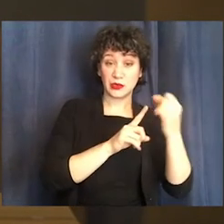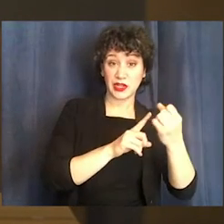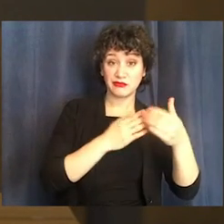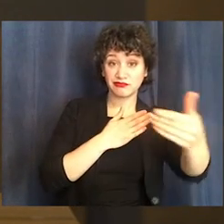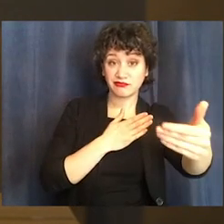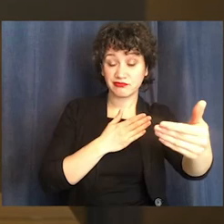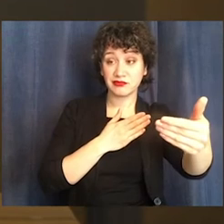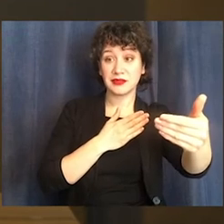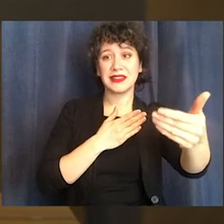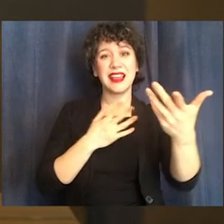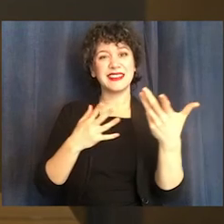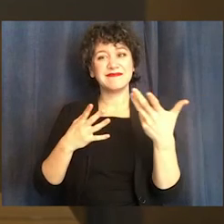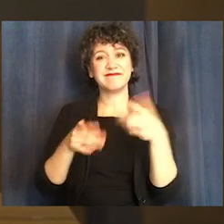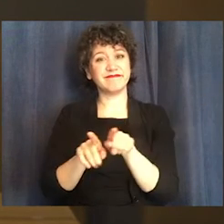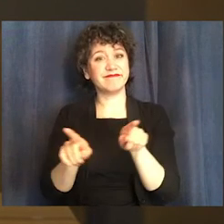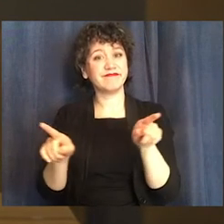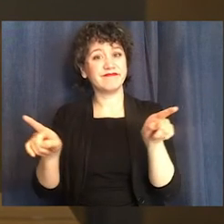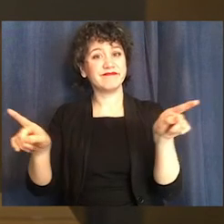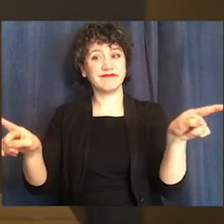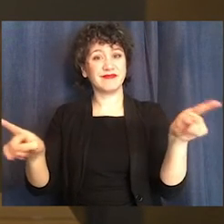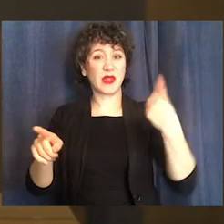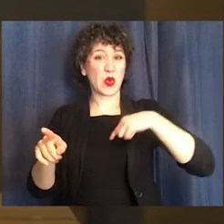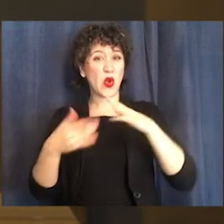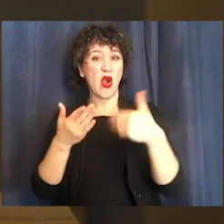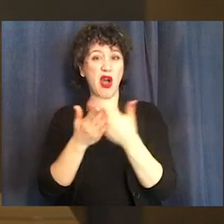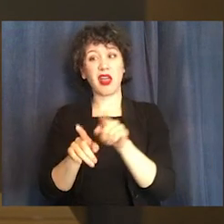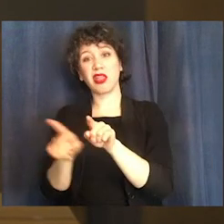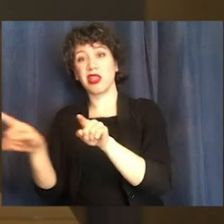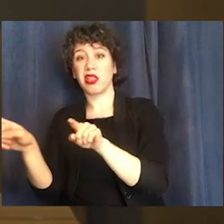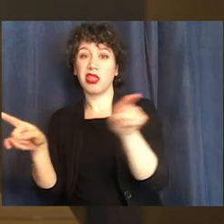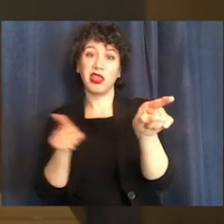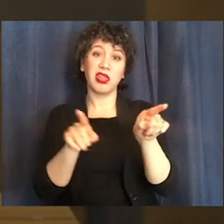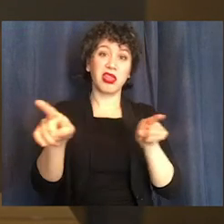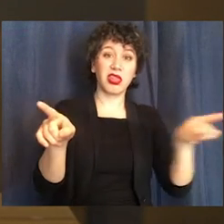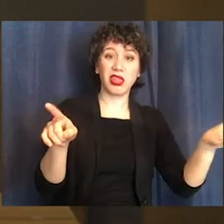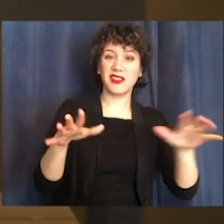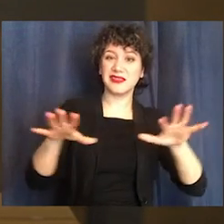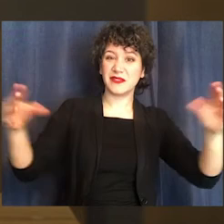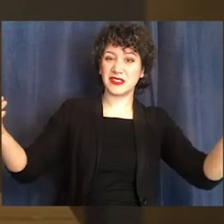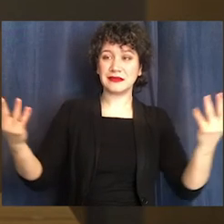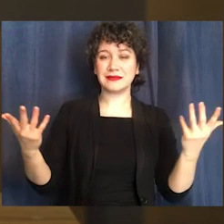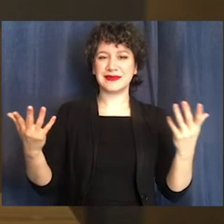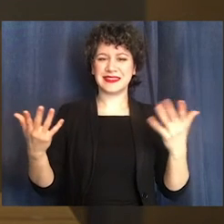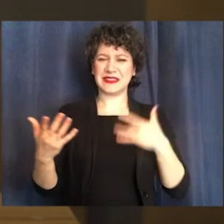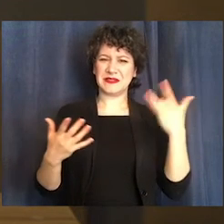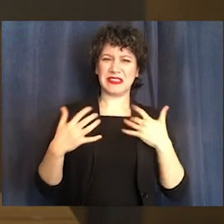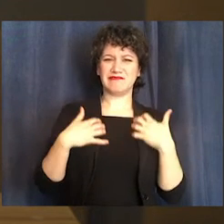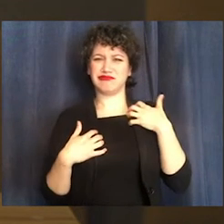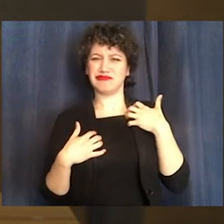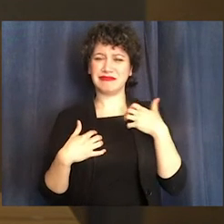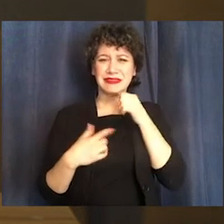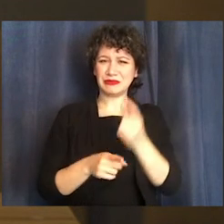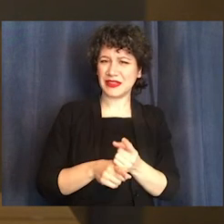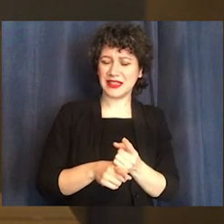and parting ways with my classmates doesn't exactly feel right. However, we must take the good times, the